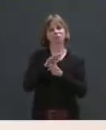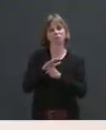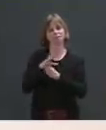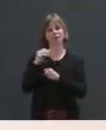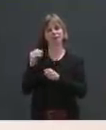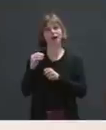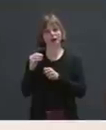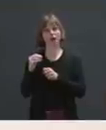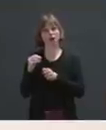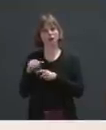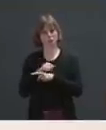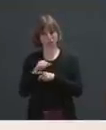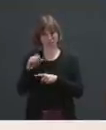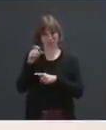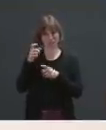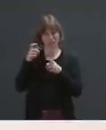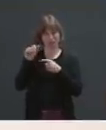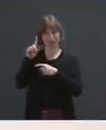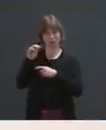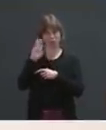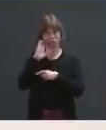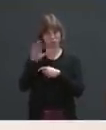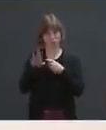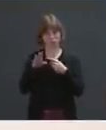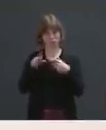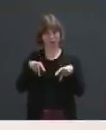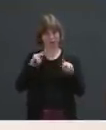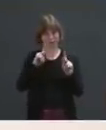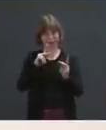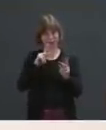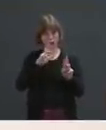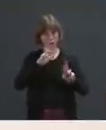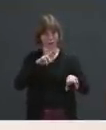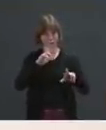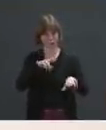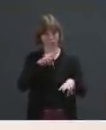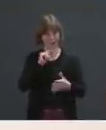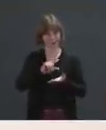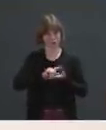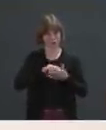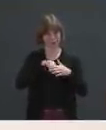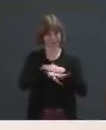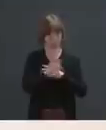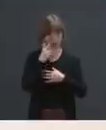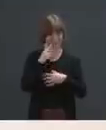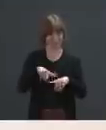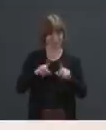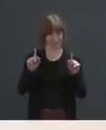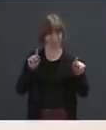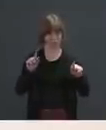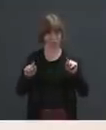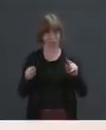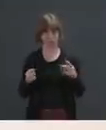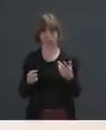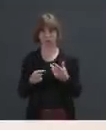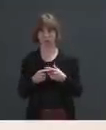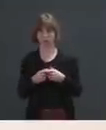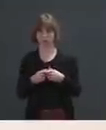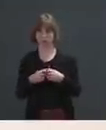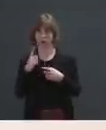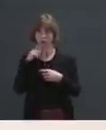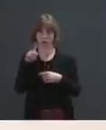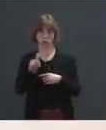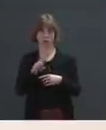the administration support letting reporters in and press in to see what the difference is? I think you'd have to talk to